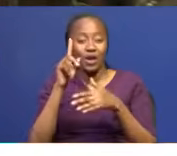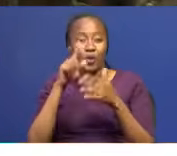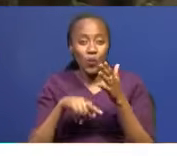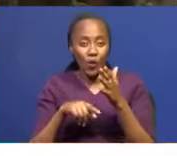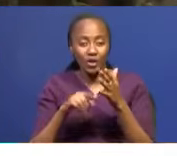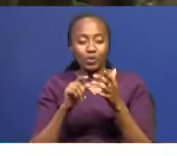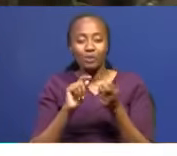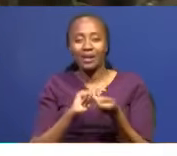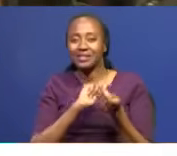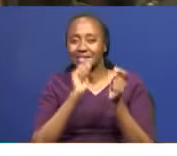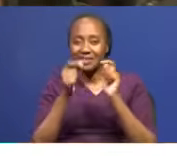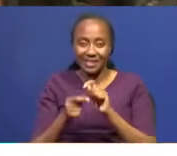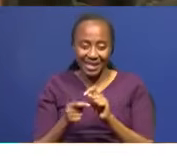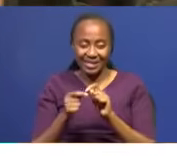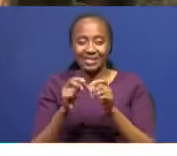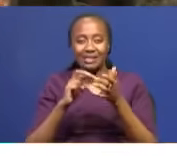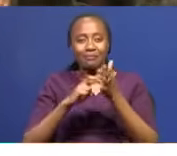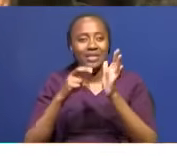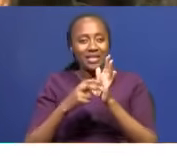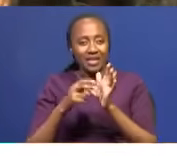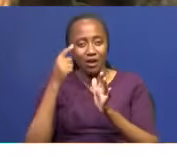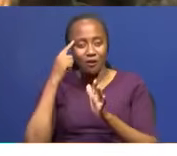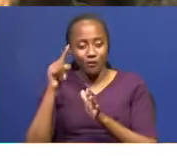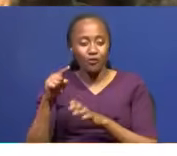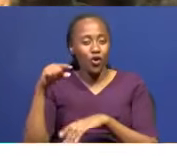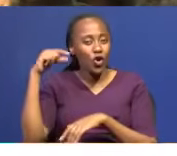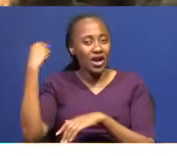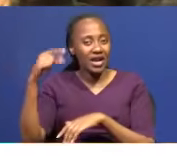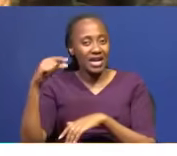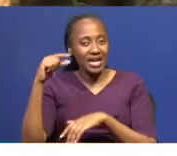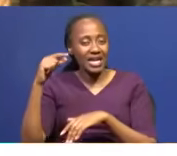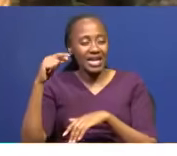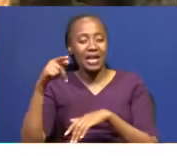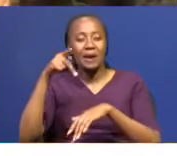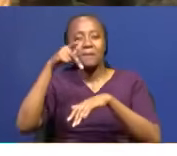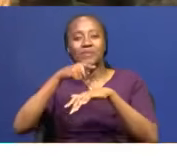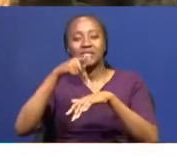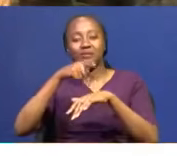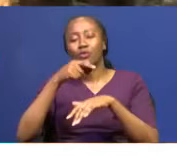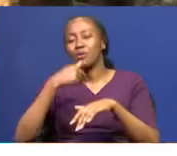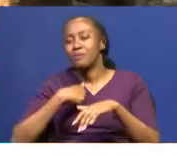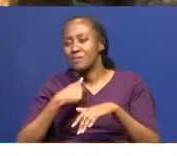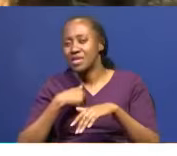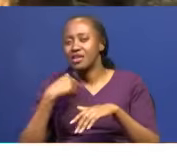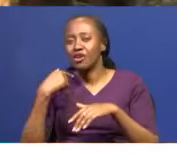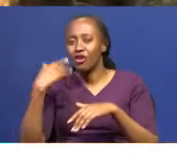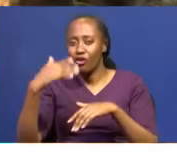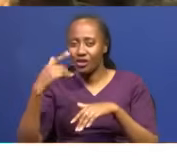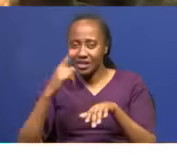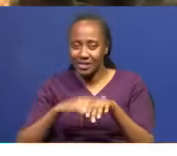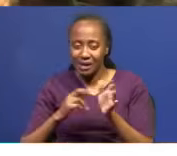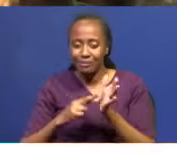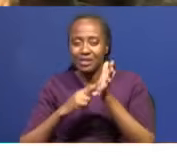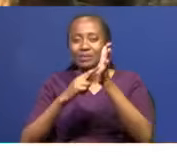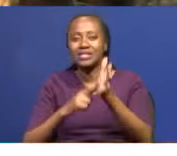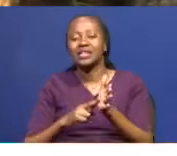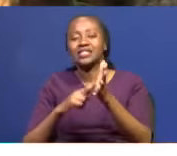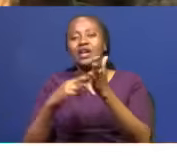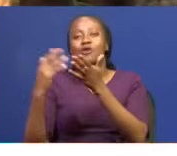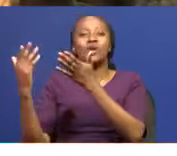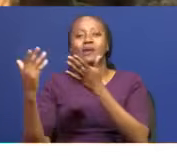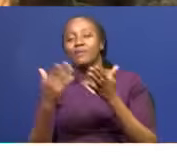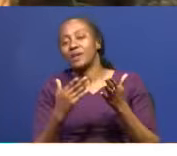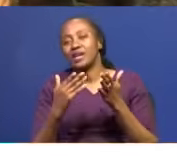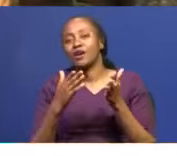it means within the principle, the green principle that I represent every single day, that will bring